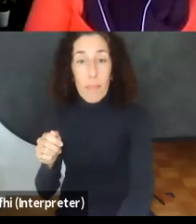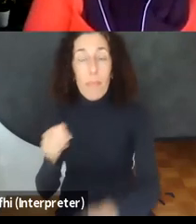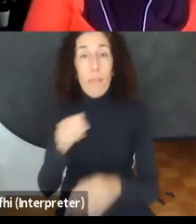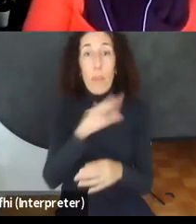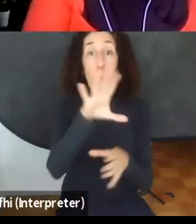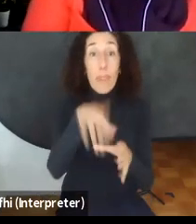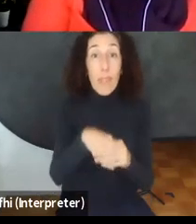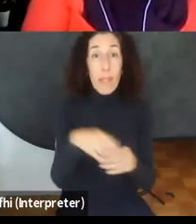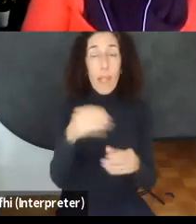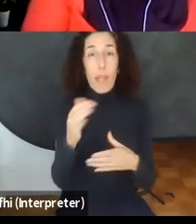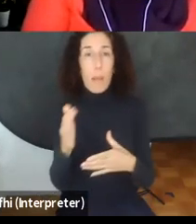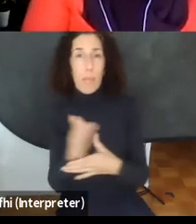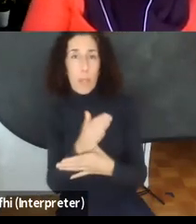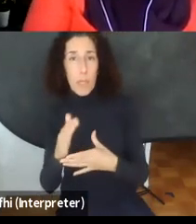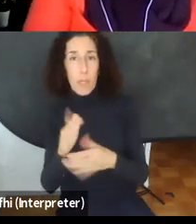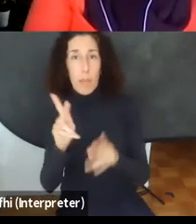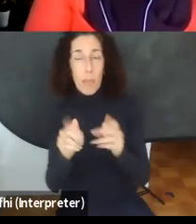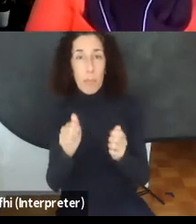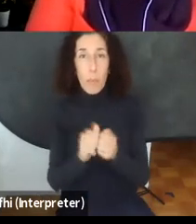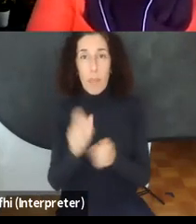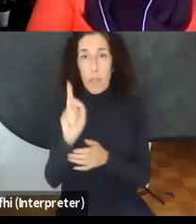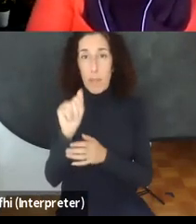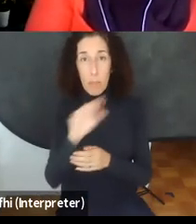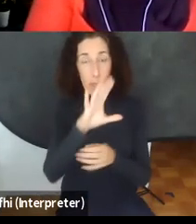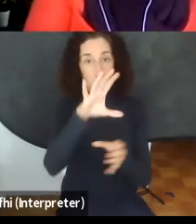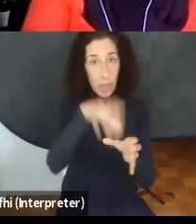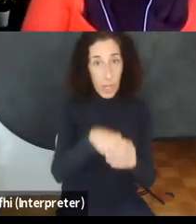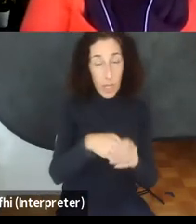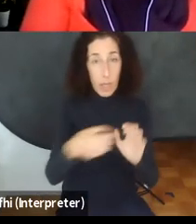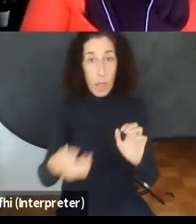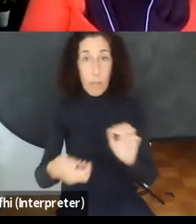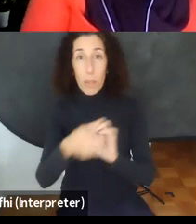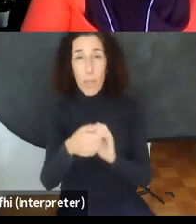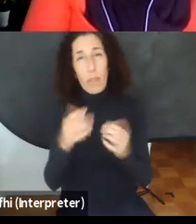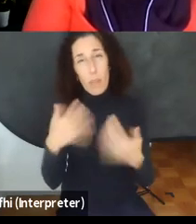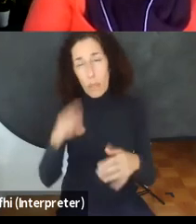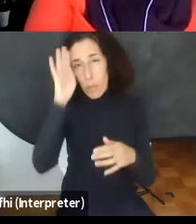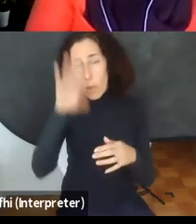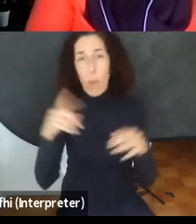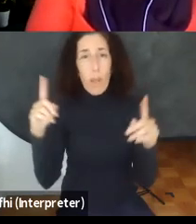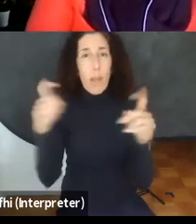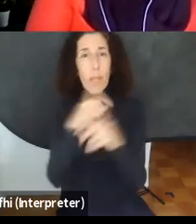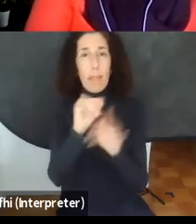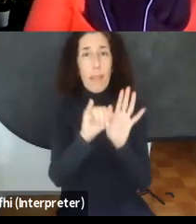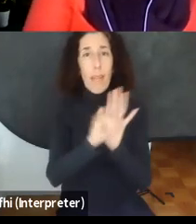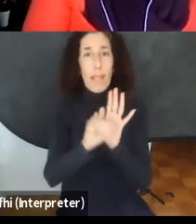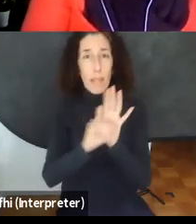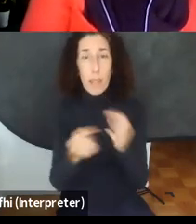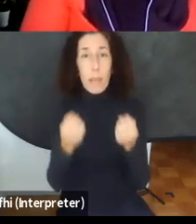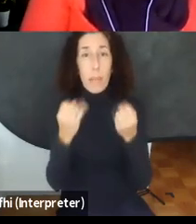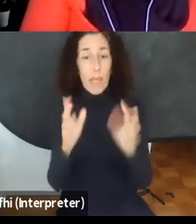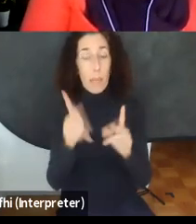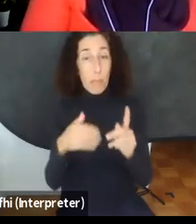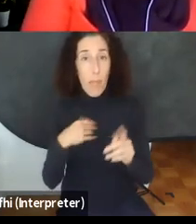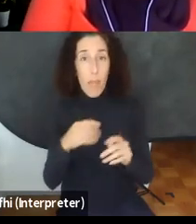other groups, recognizing that, again, this is a complex identity and that all the groups we're talking about function in multiple identities. And as